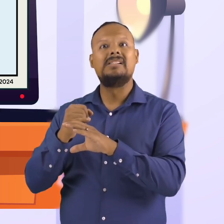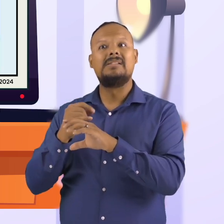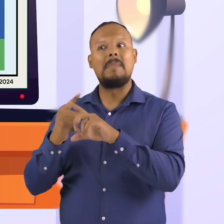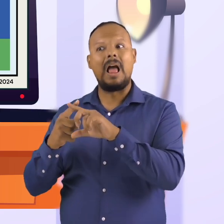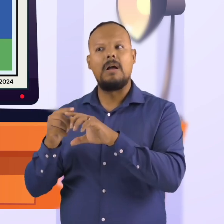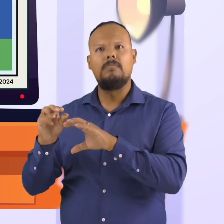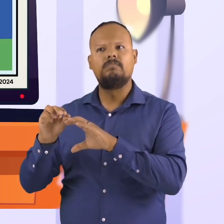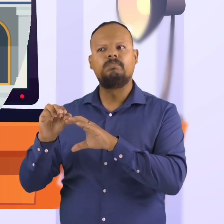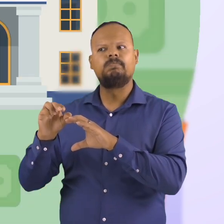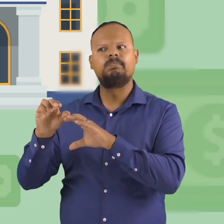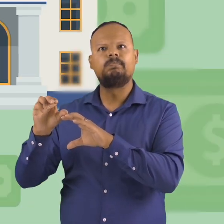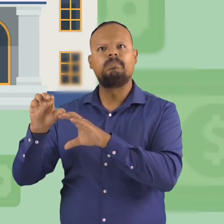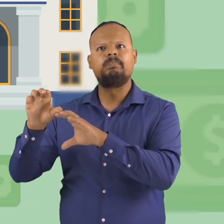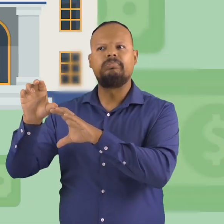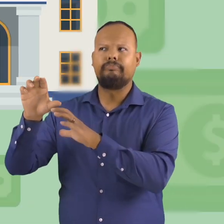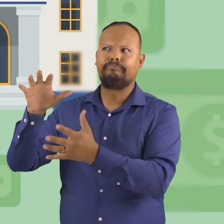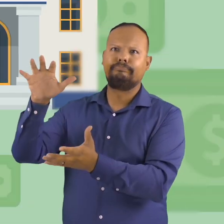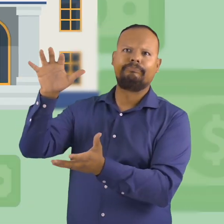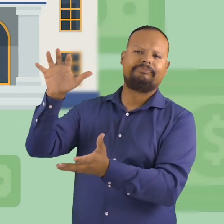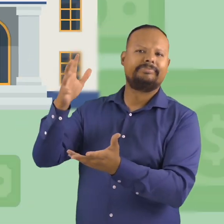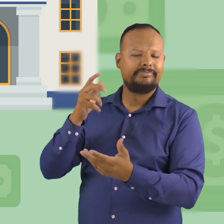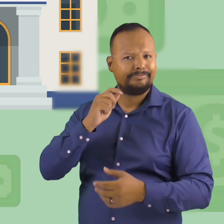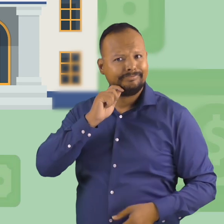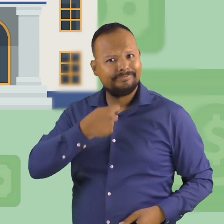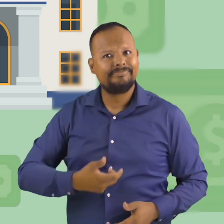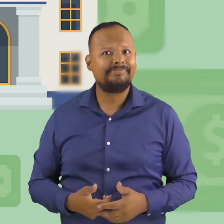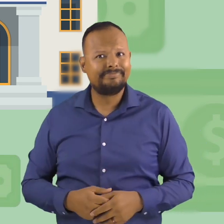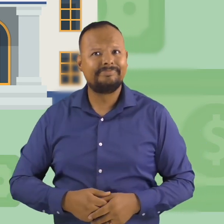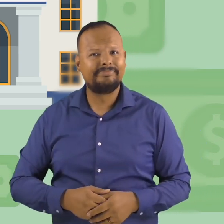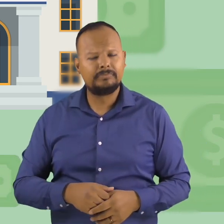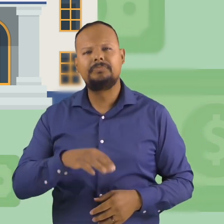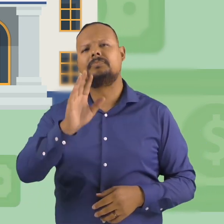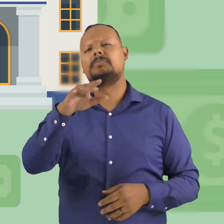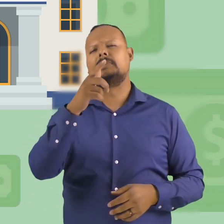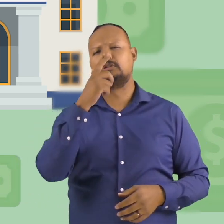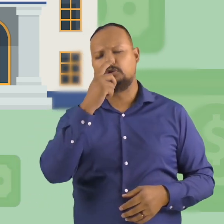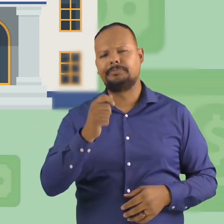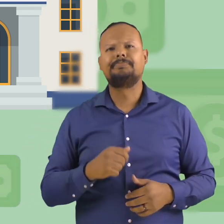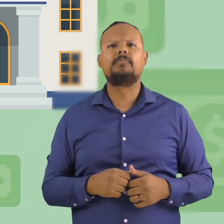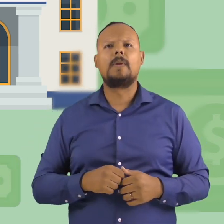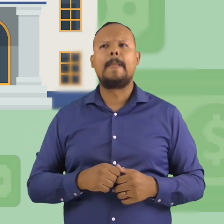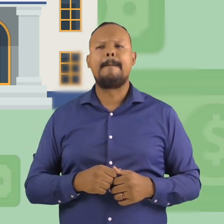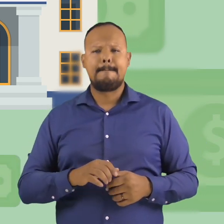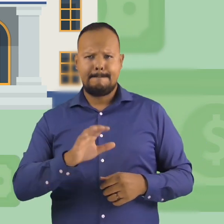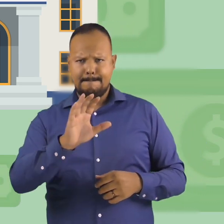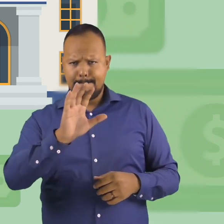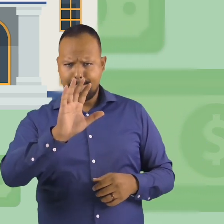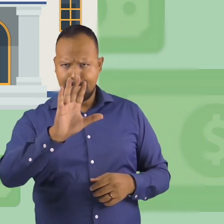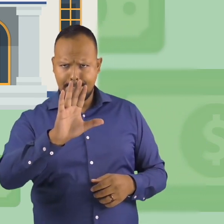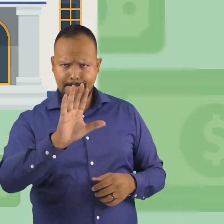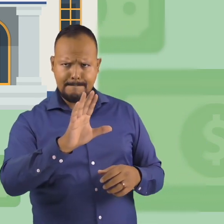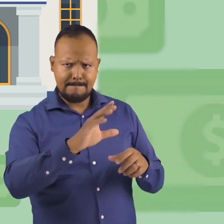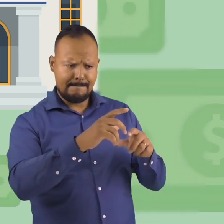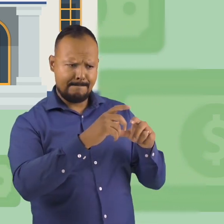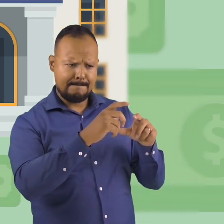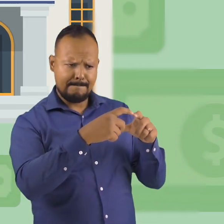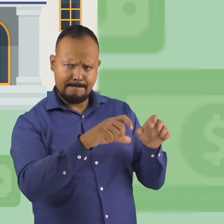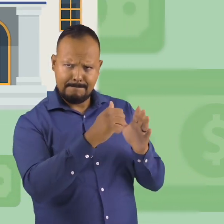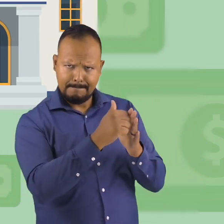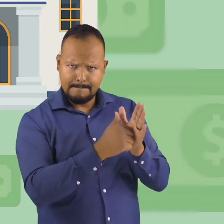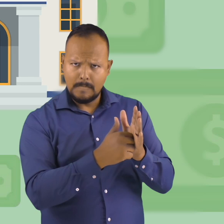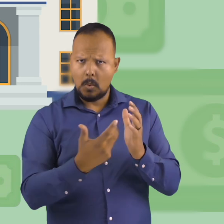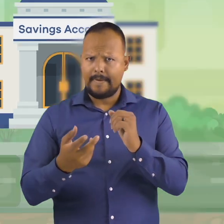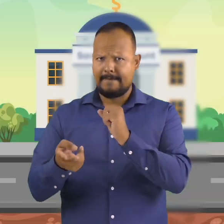Neat, huh? Here is an interesting fact. You can actually link your checking and